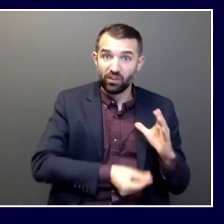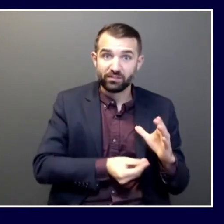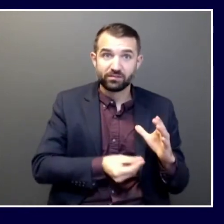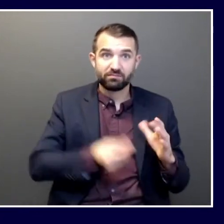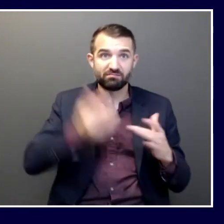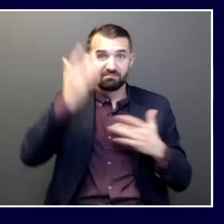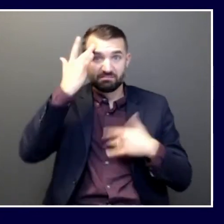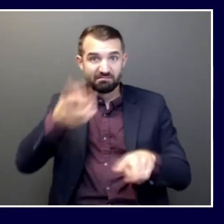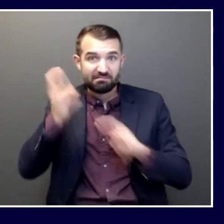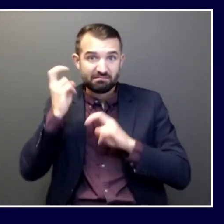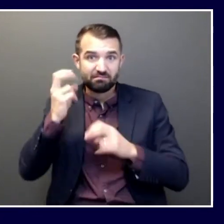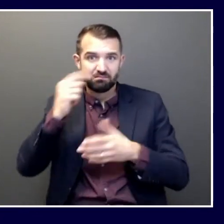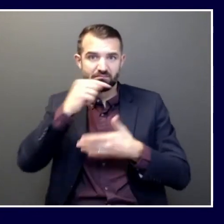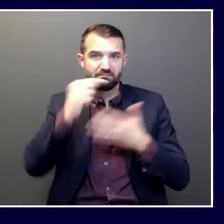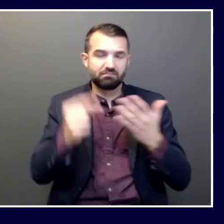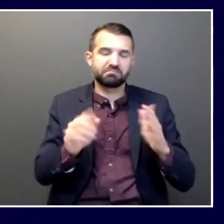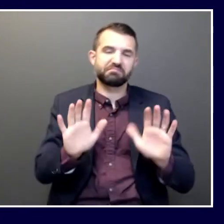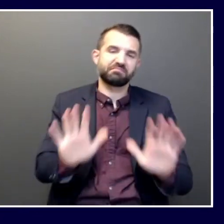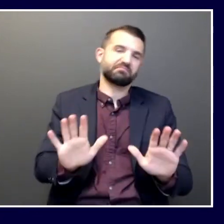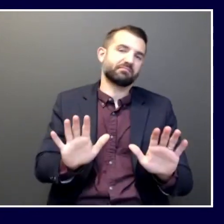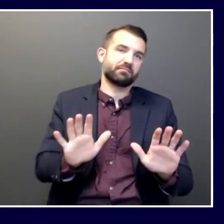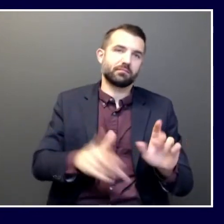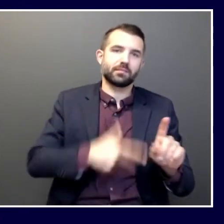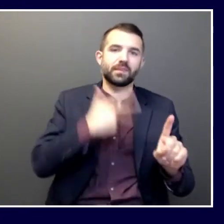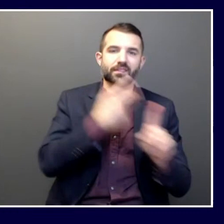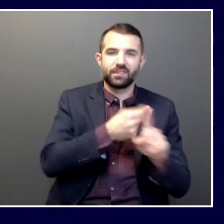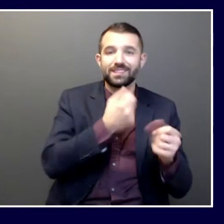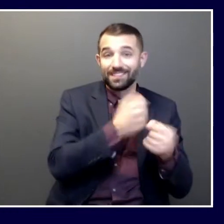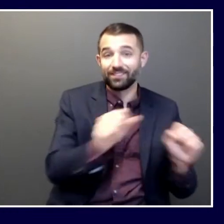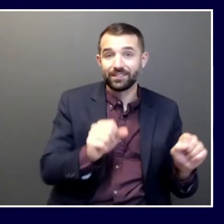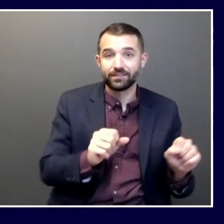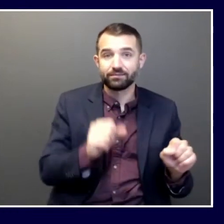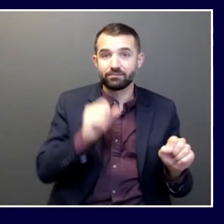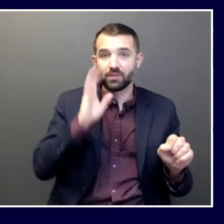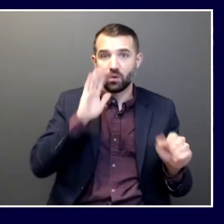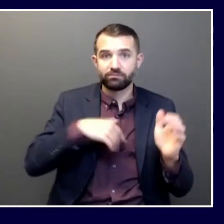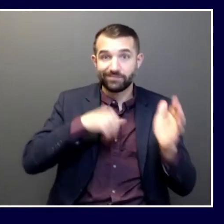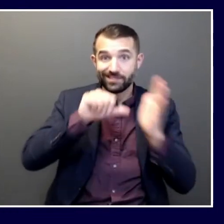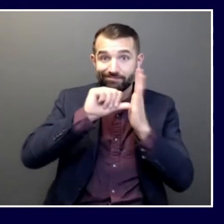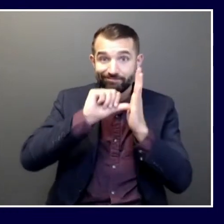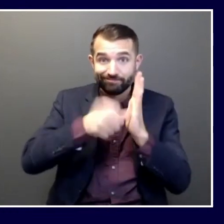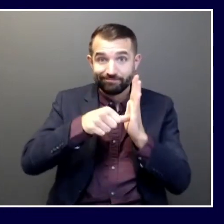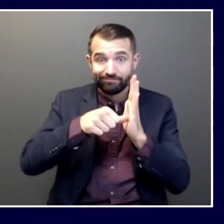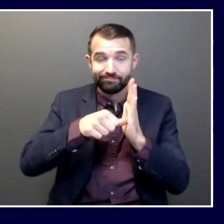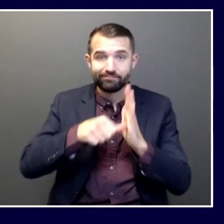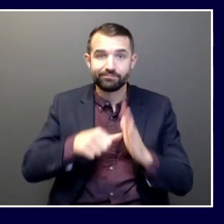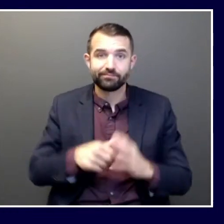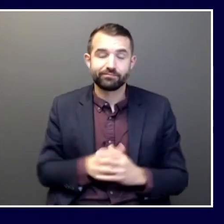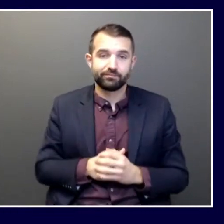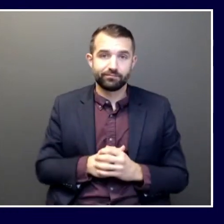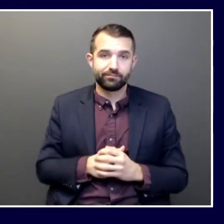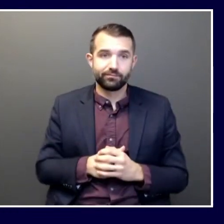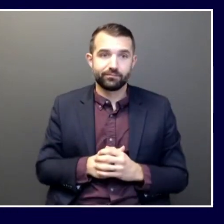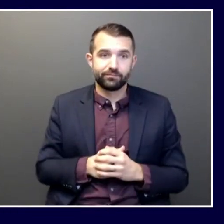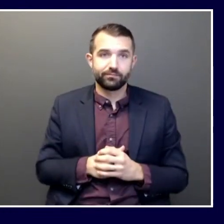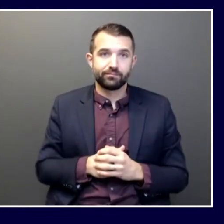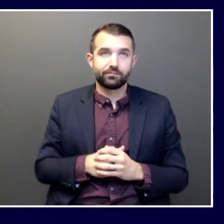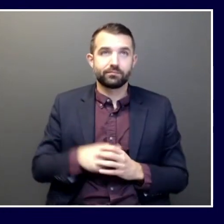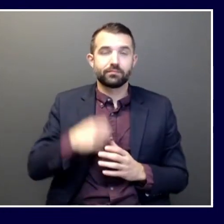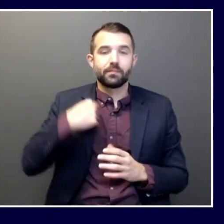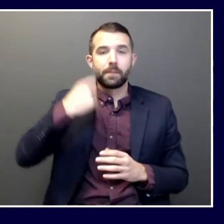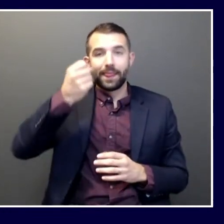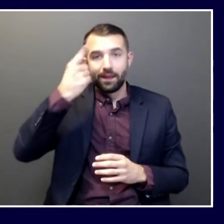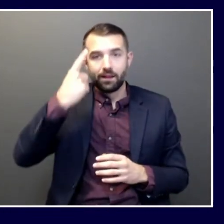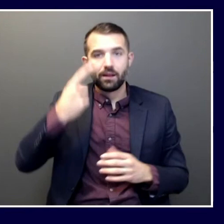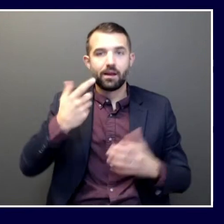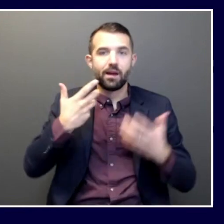And I guess, David, just to put a finer point on that, David, again, I get the question. I don't want to dismiss it, and I want